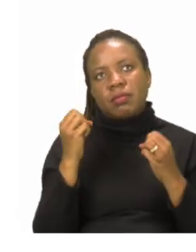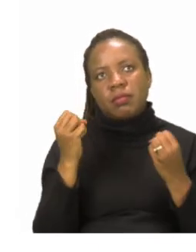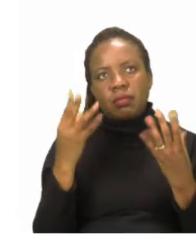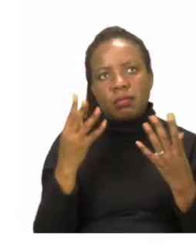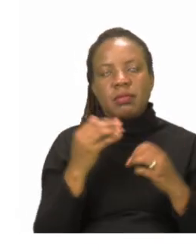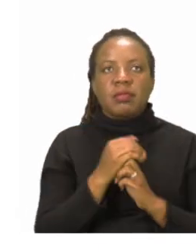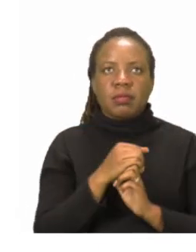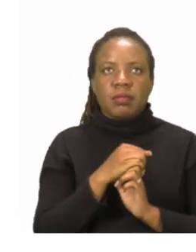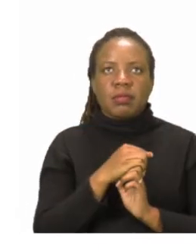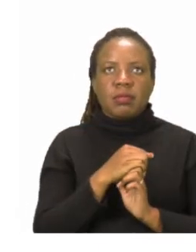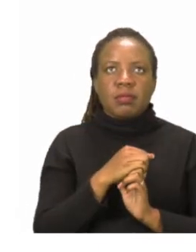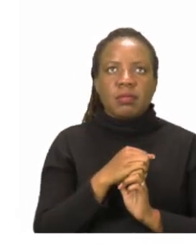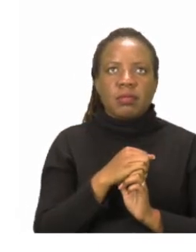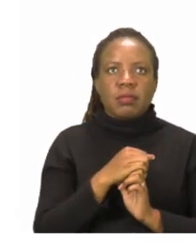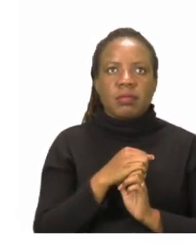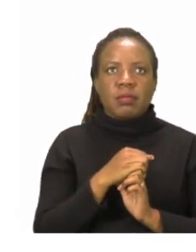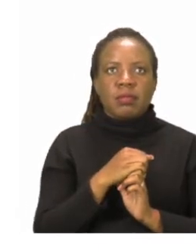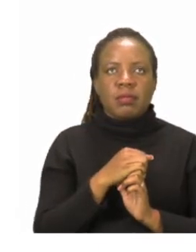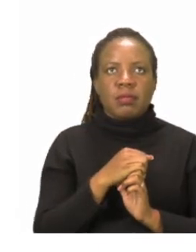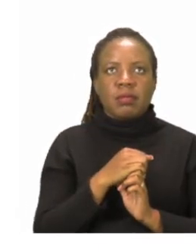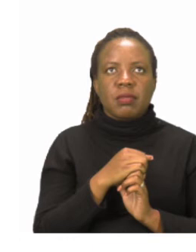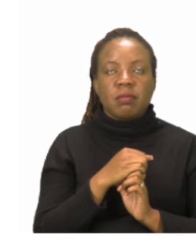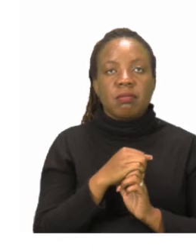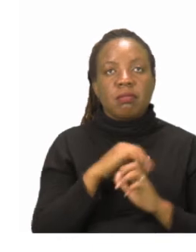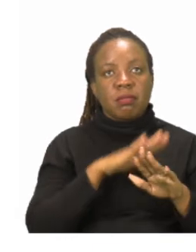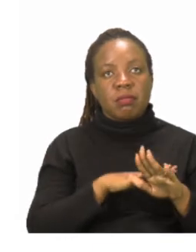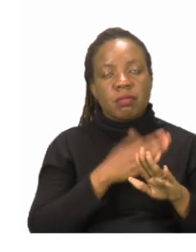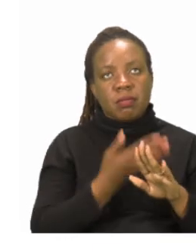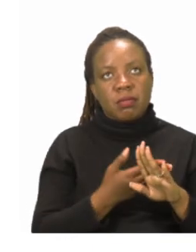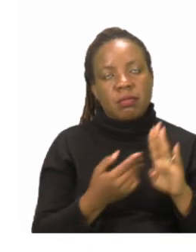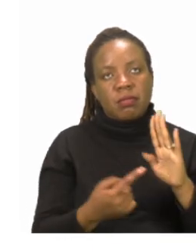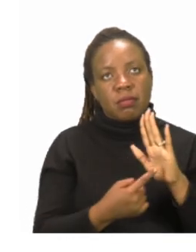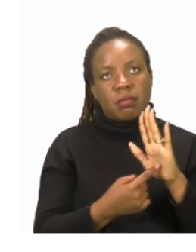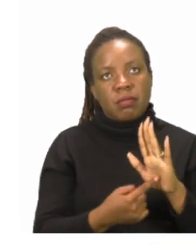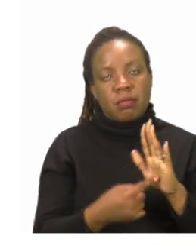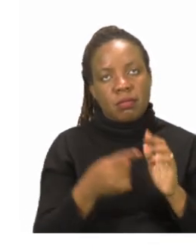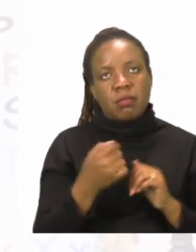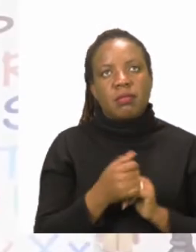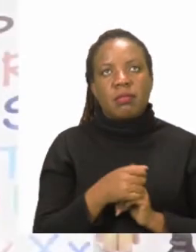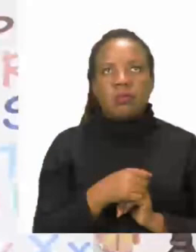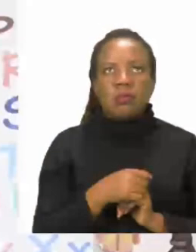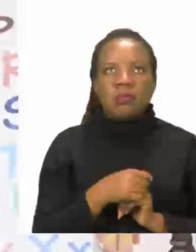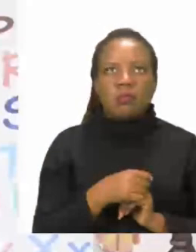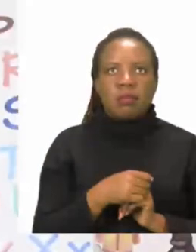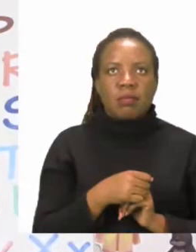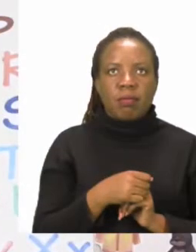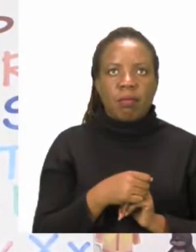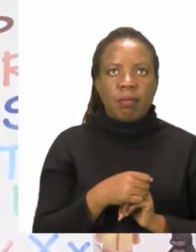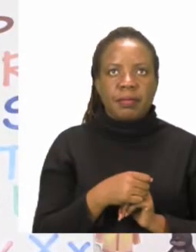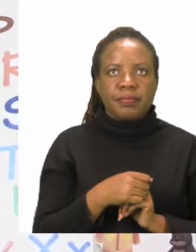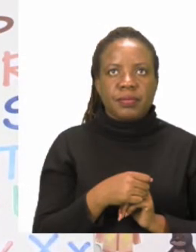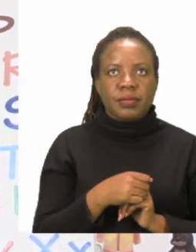column. Okay, now I have two examples for you on the board that we are going to do together, and this